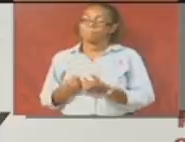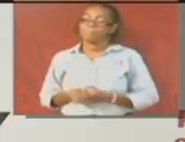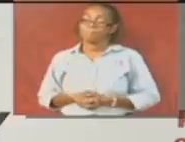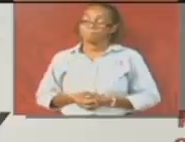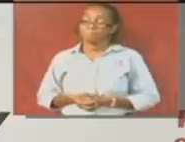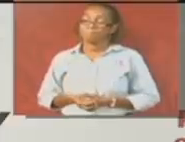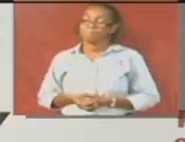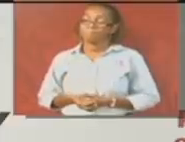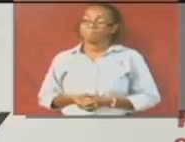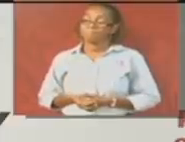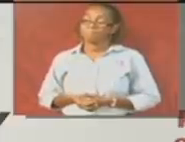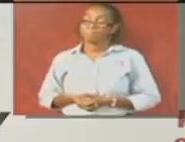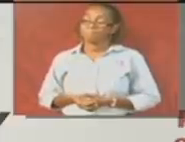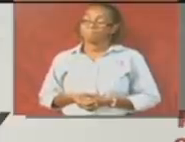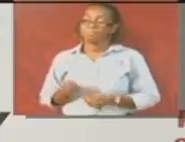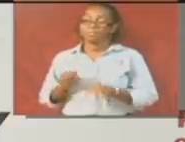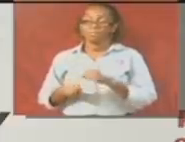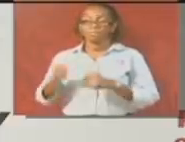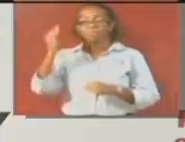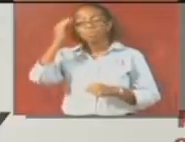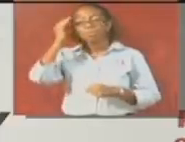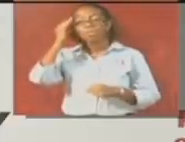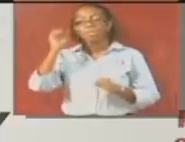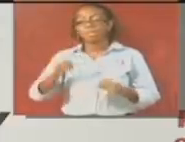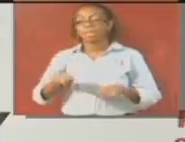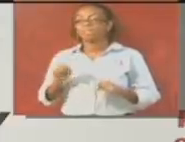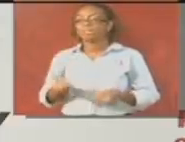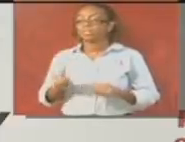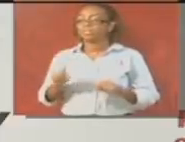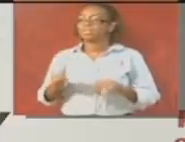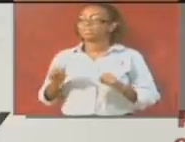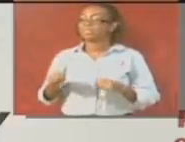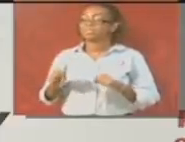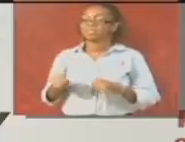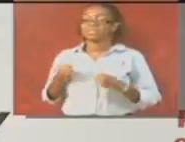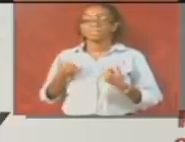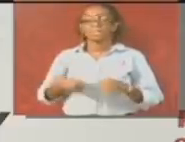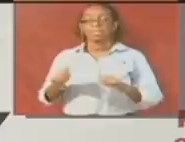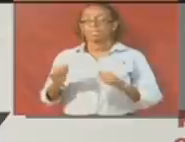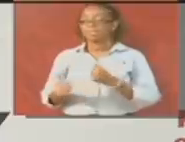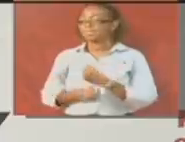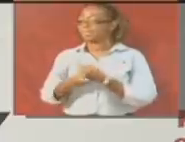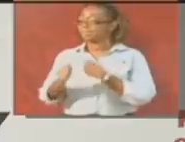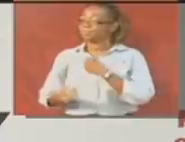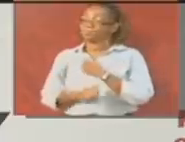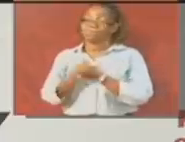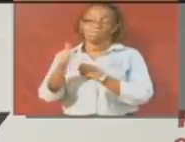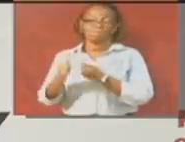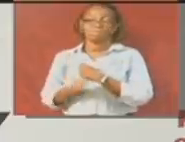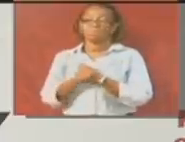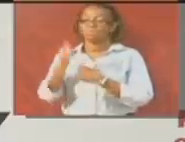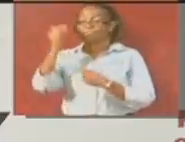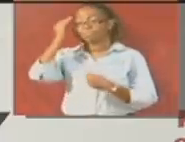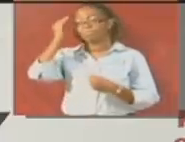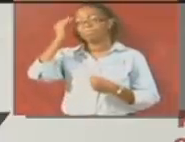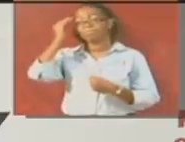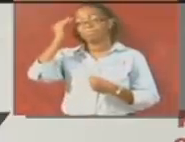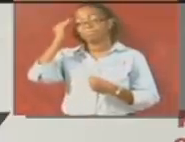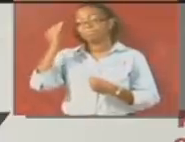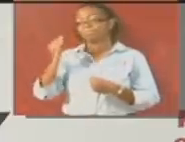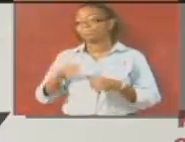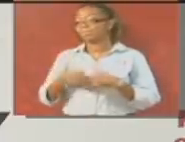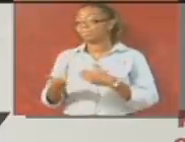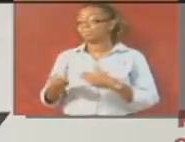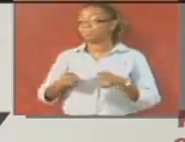of those areas, we do know that there's an established increased risk. We have seen that pattern of increased cases after certain kinds